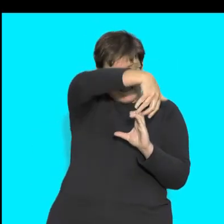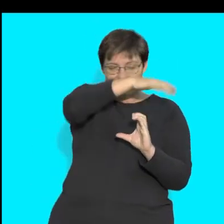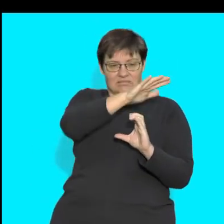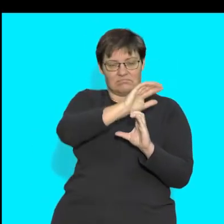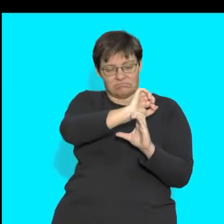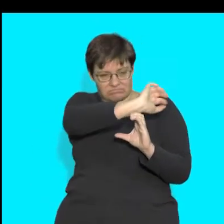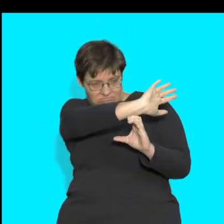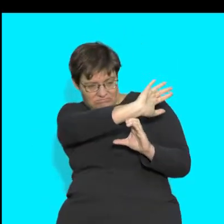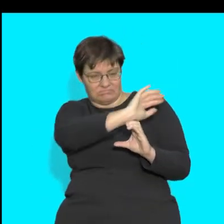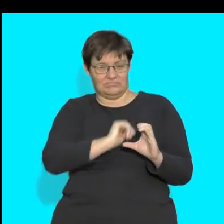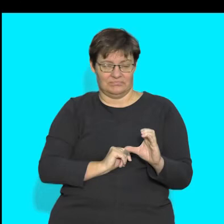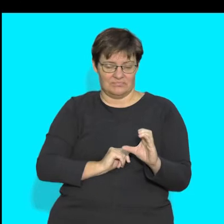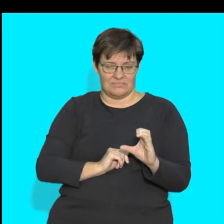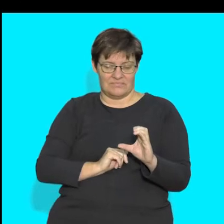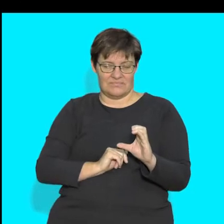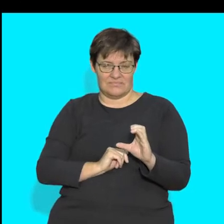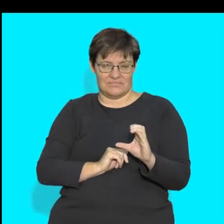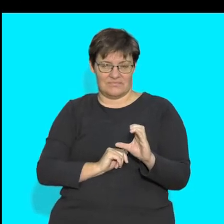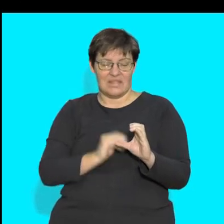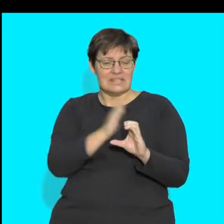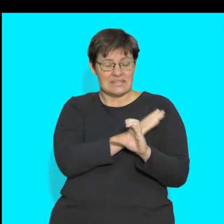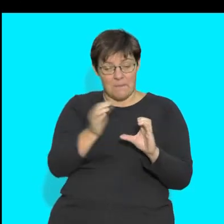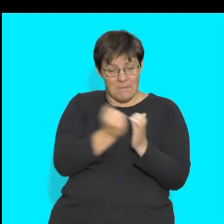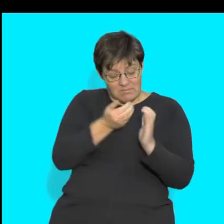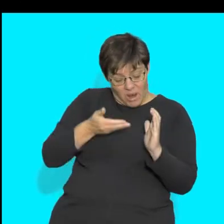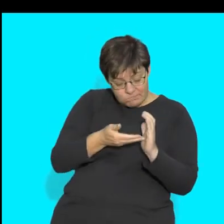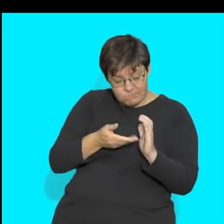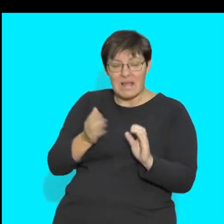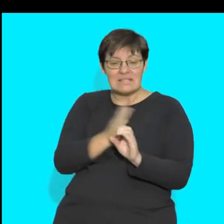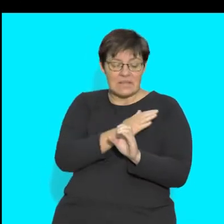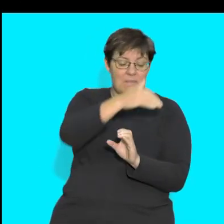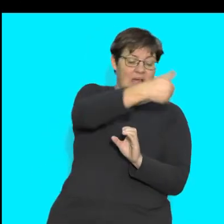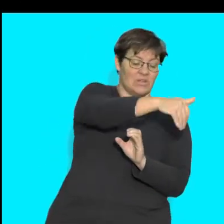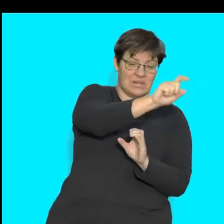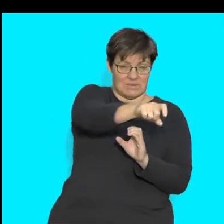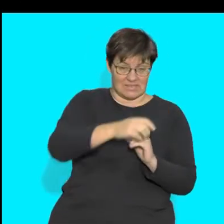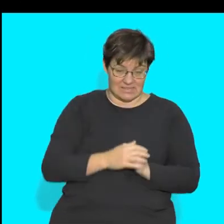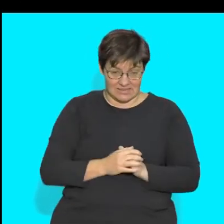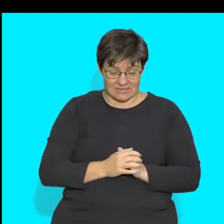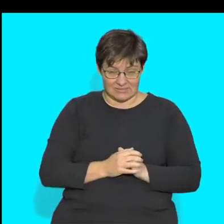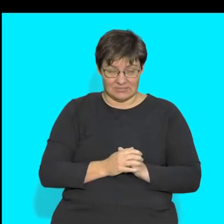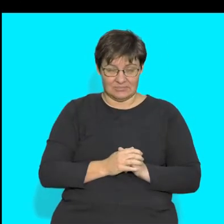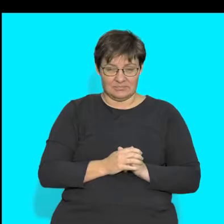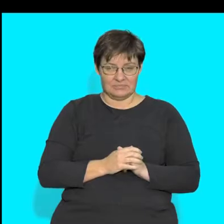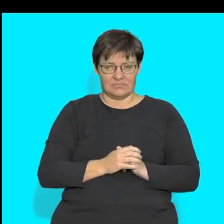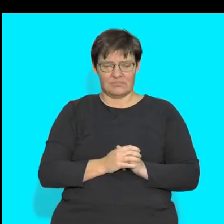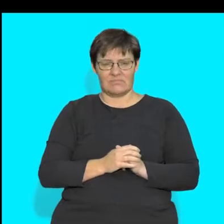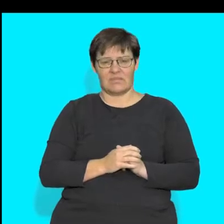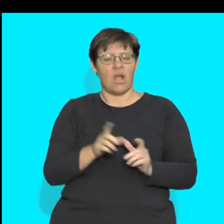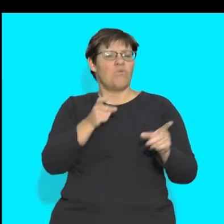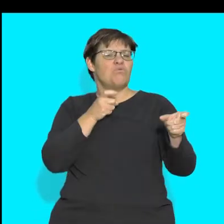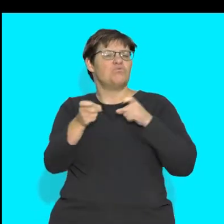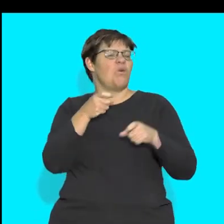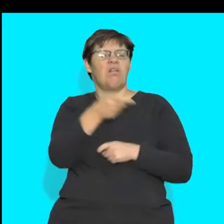out. So there are things that should be in the cell, and there are things that should be outside the cell. And what controls